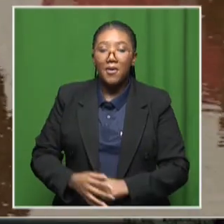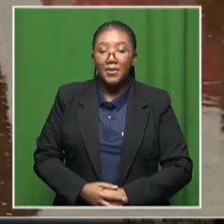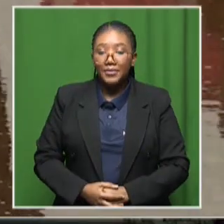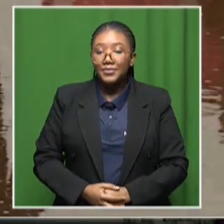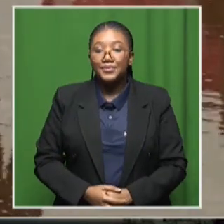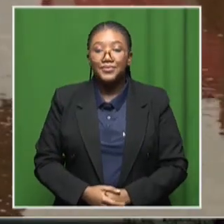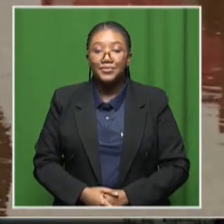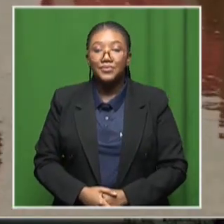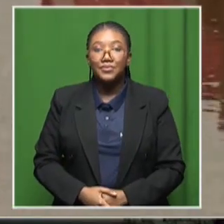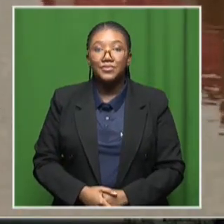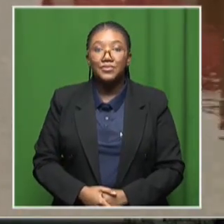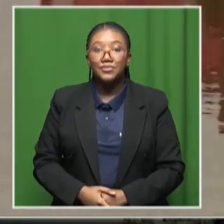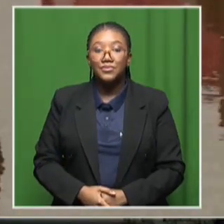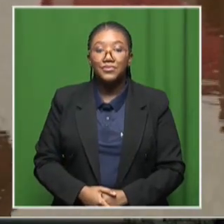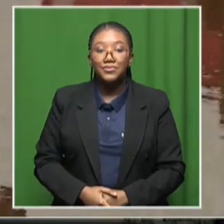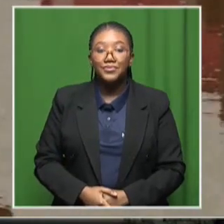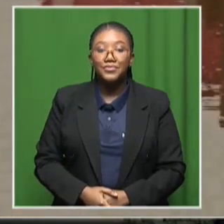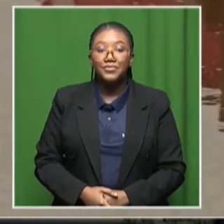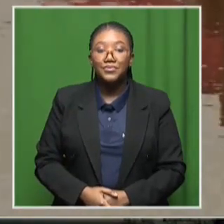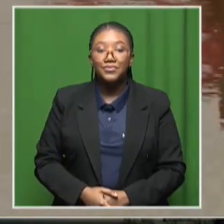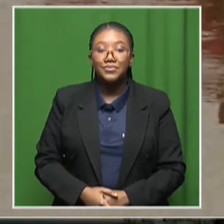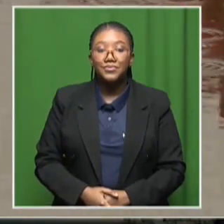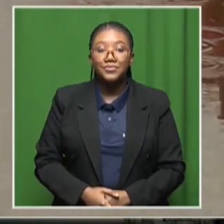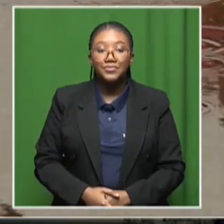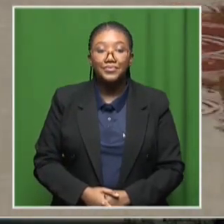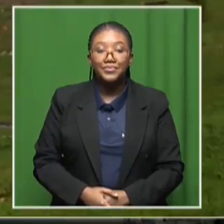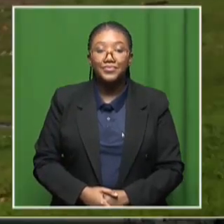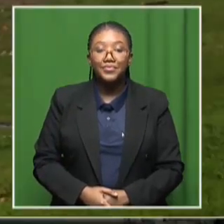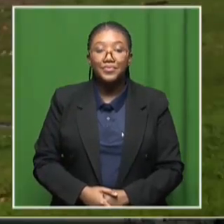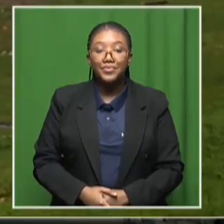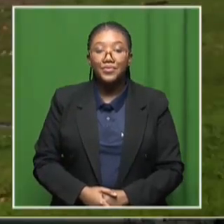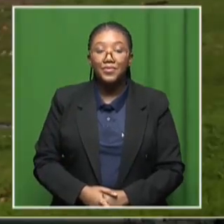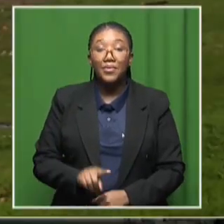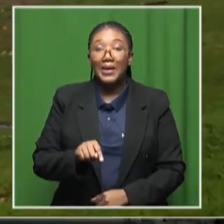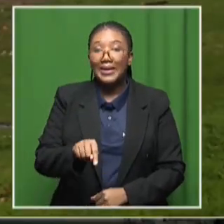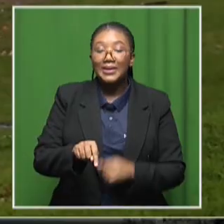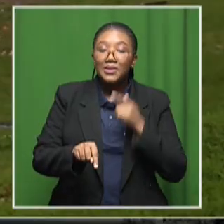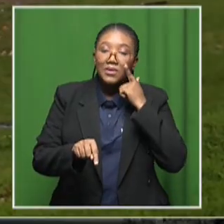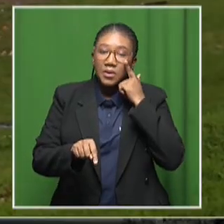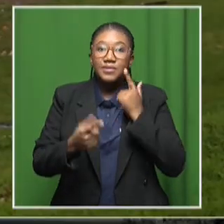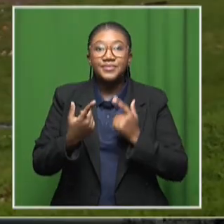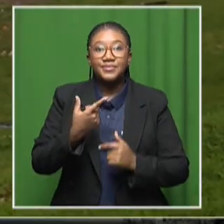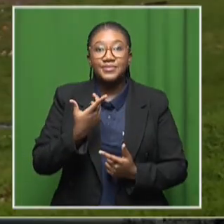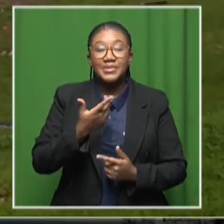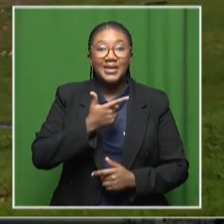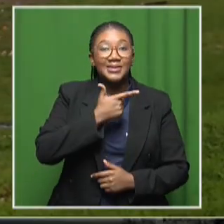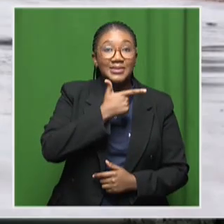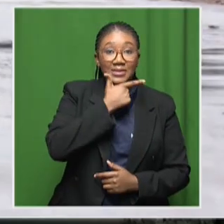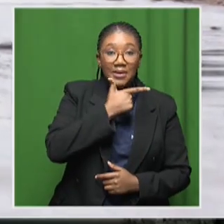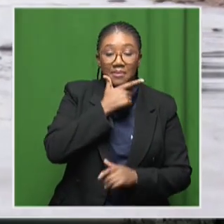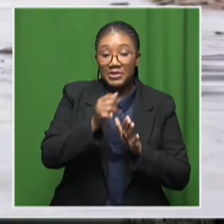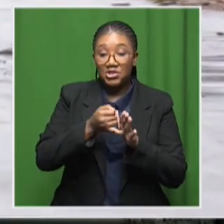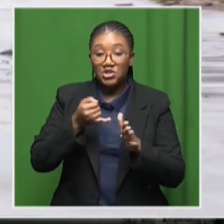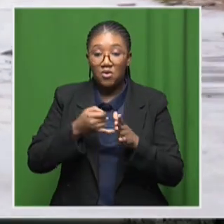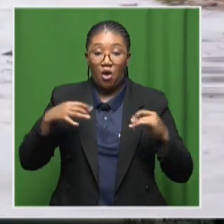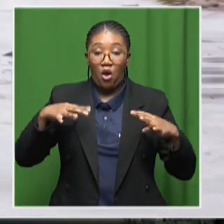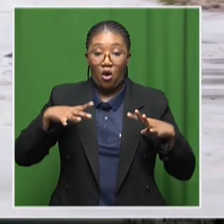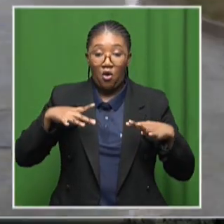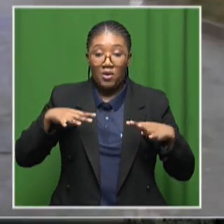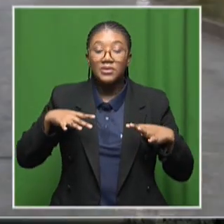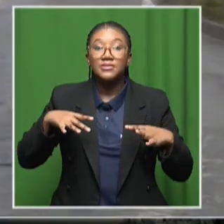Yeah, when we have, during that your December, January holiday season, normally